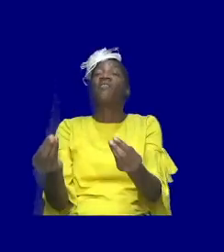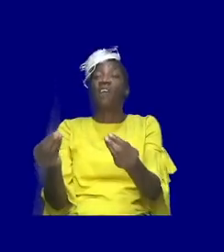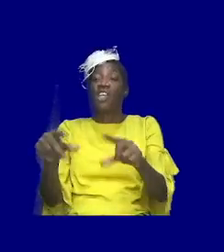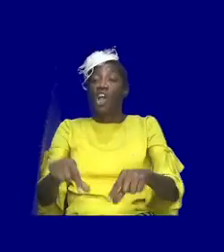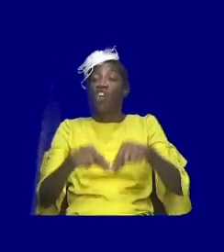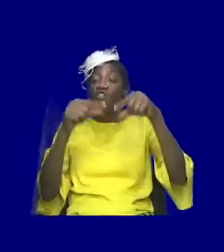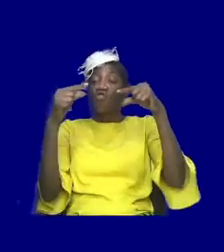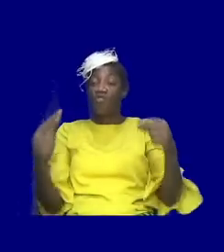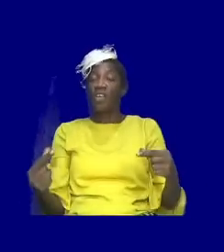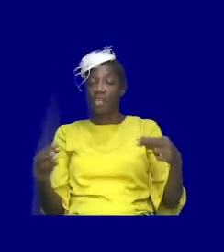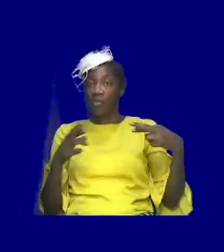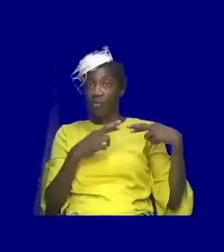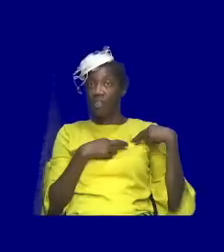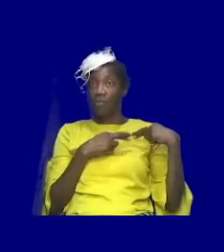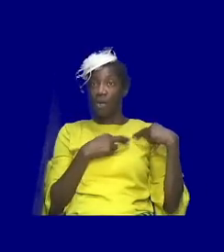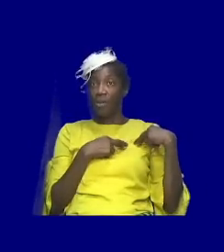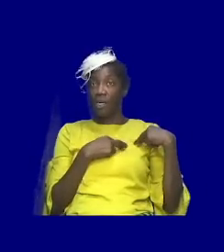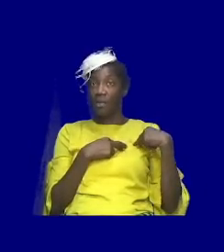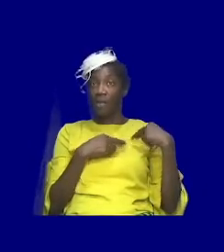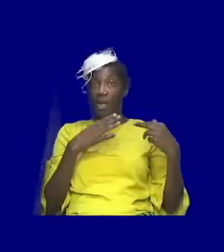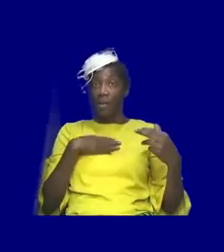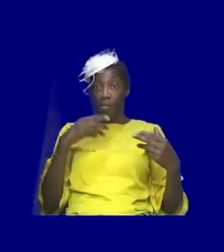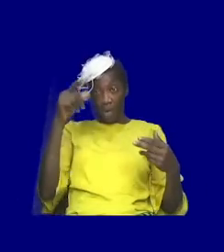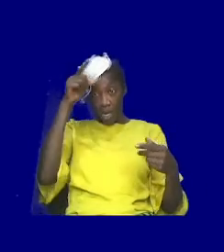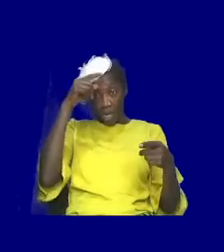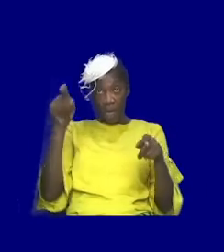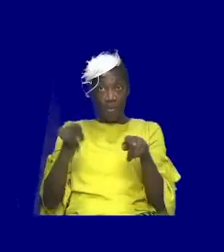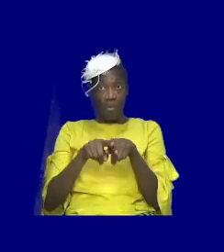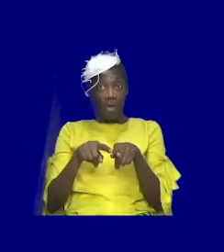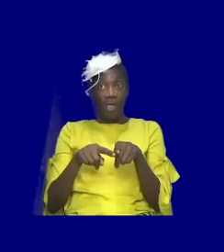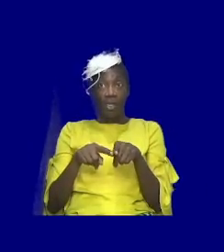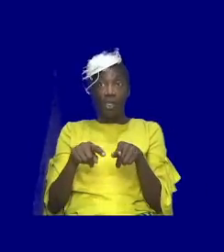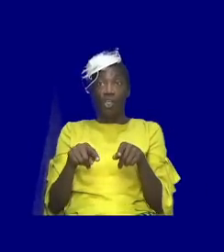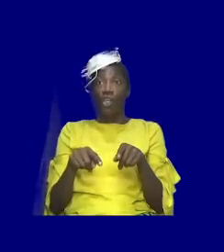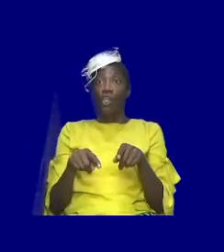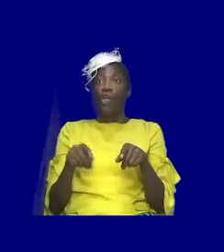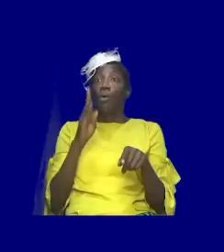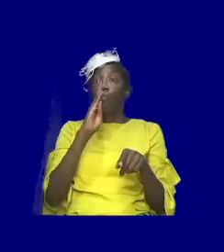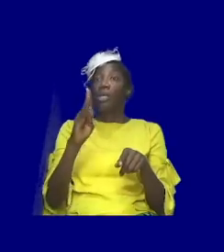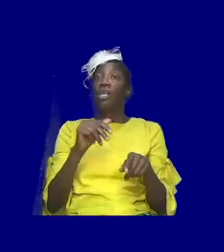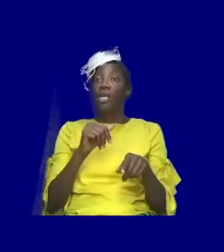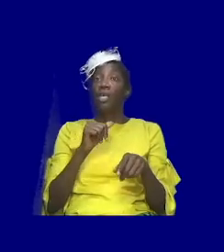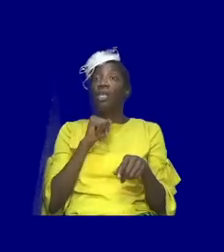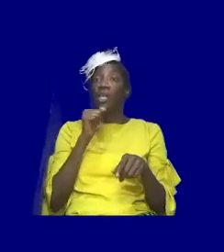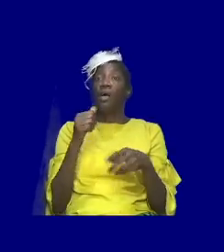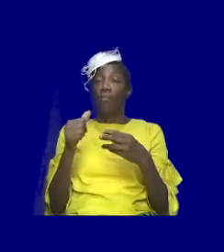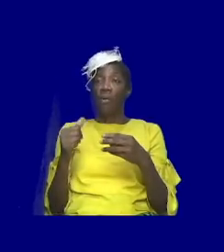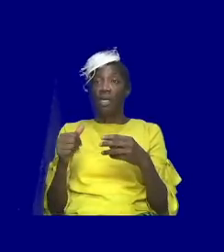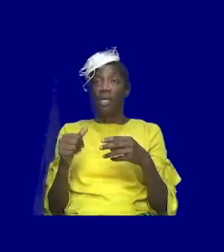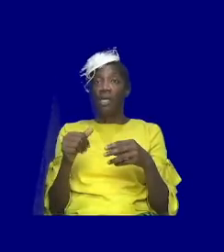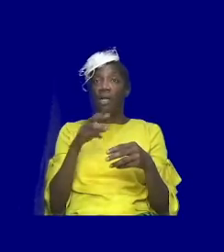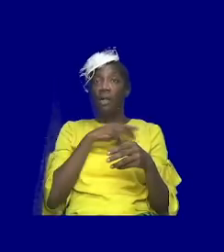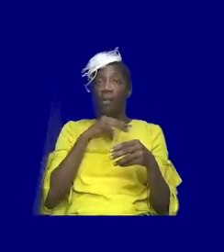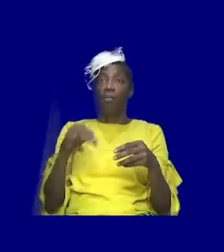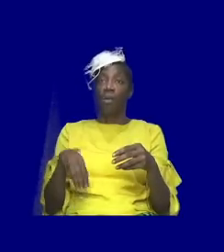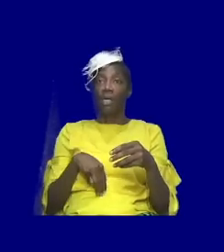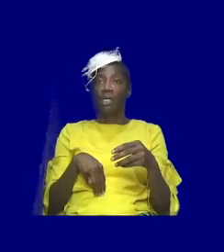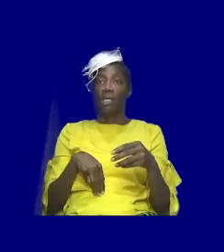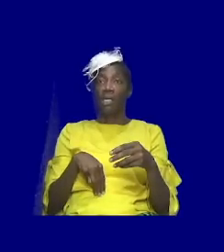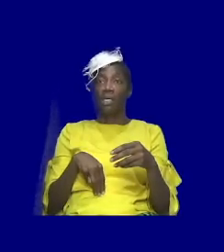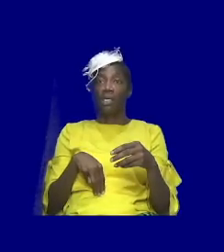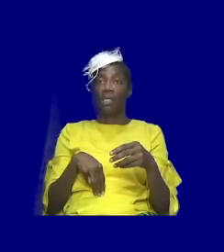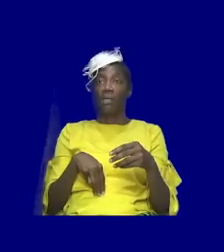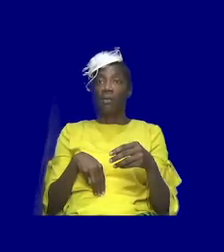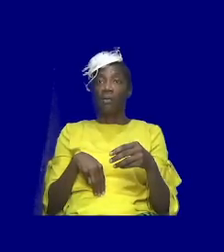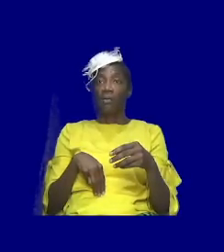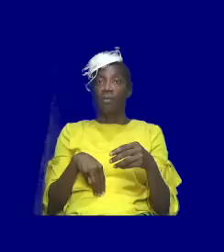responsibilities. My brethren, be not many masters, knowing that we shall... Well, I think that's not the scripture that I